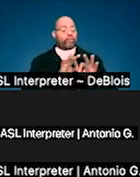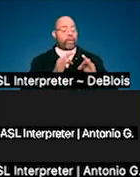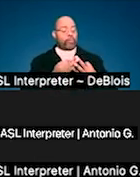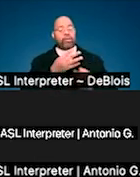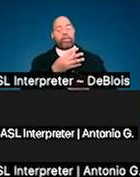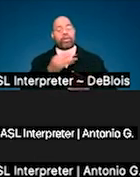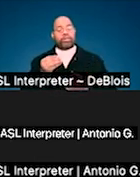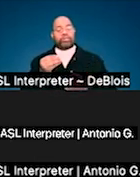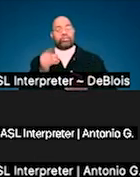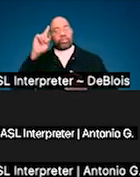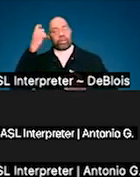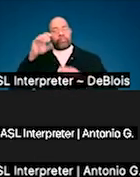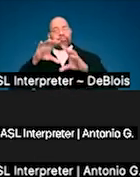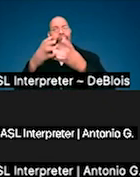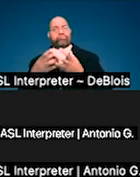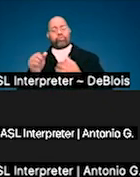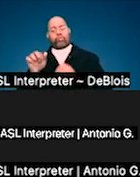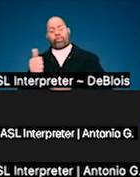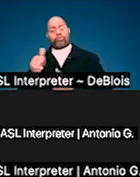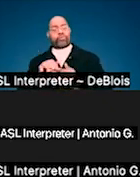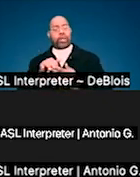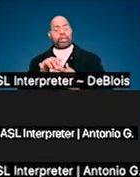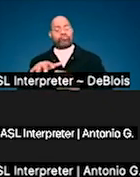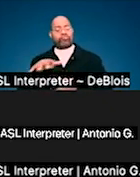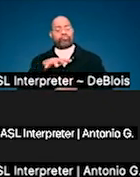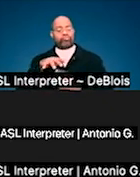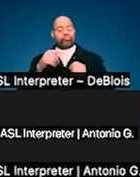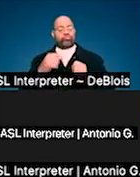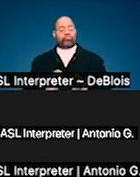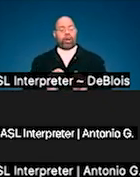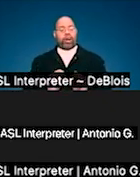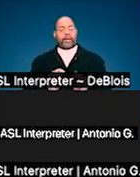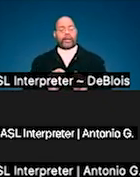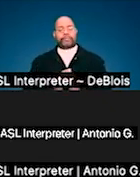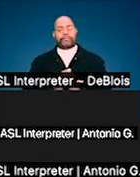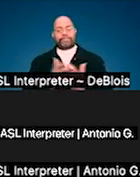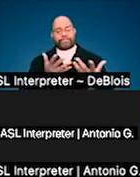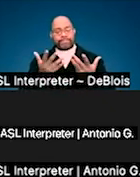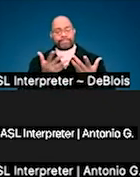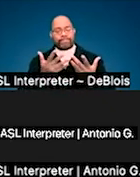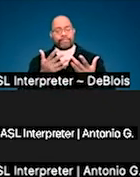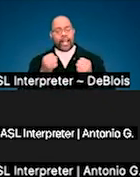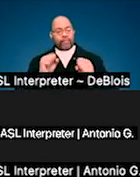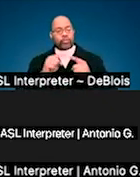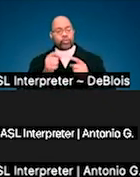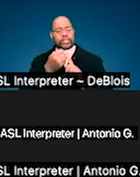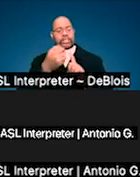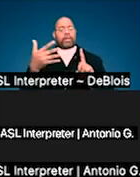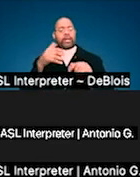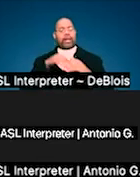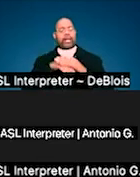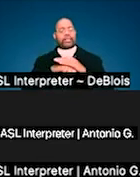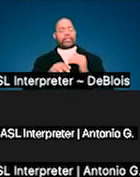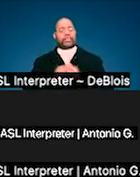and government entities or others that are trying to engage in efforts to help expand access